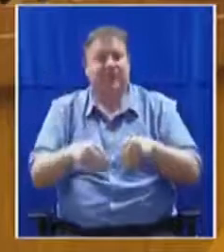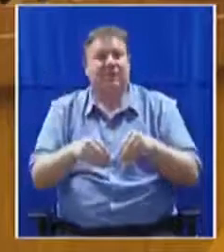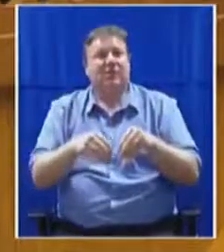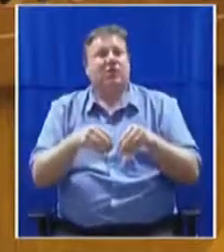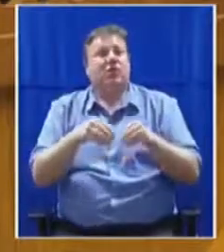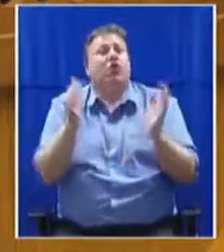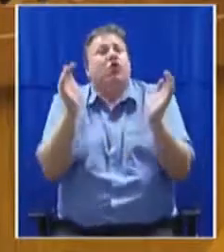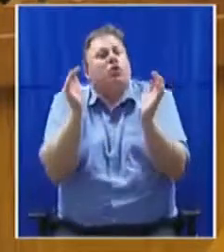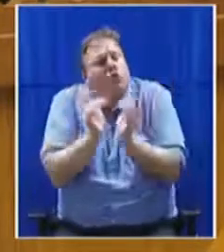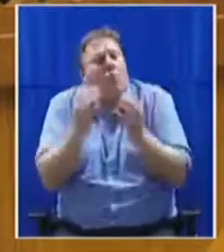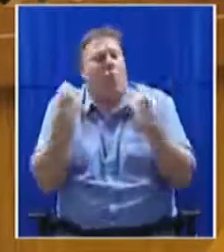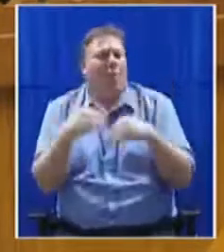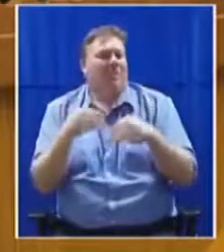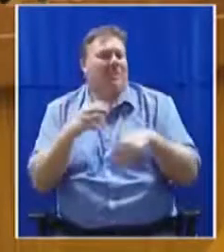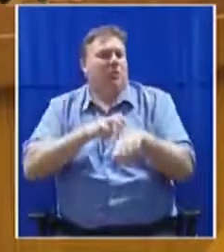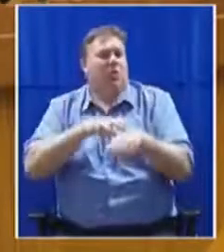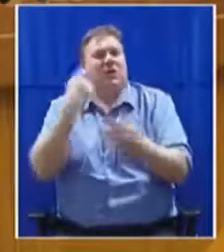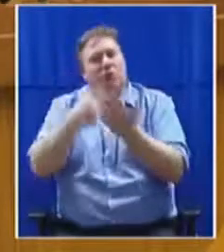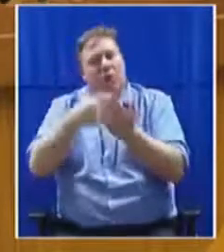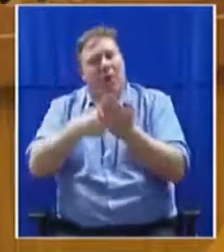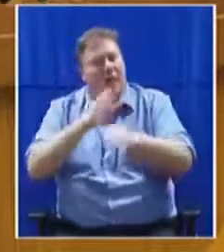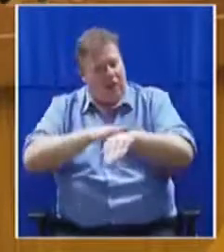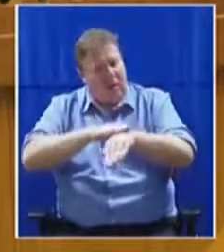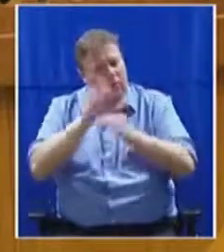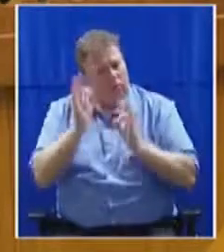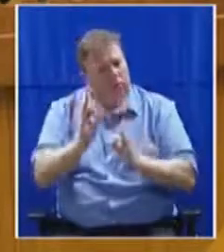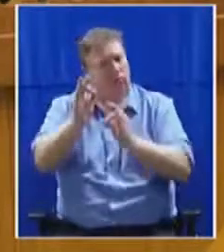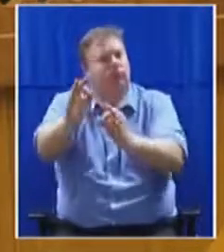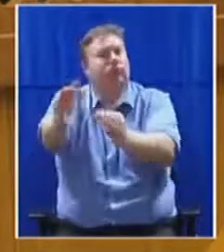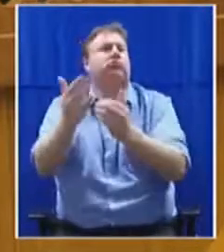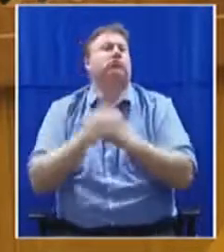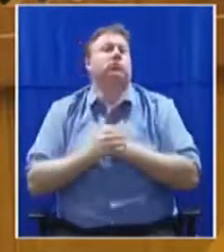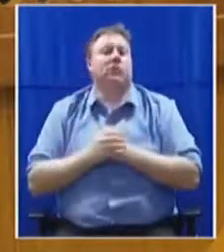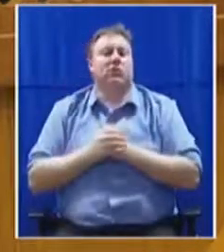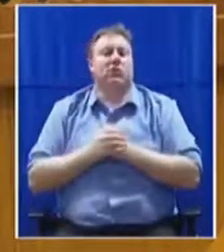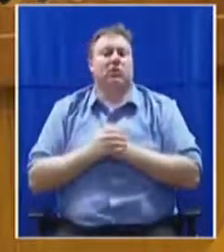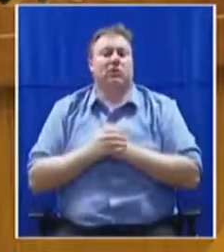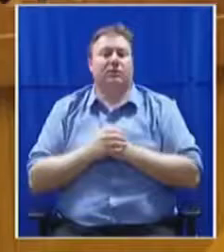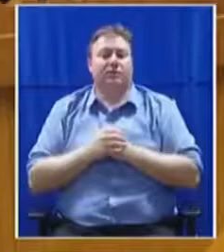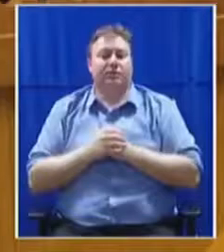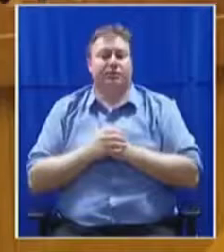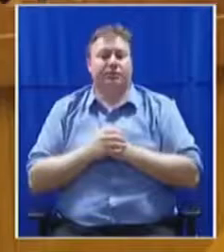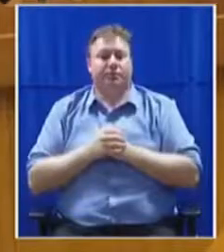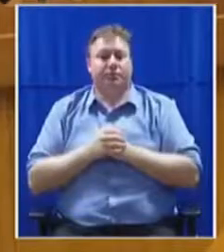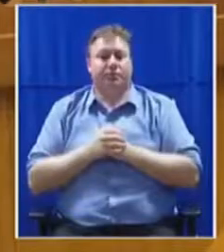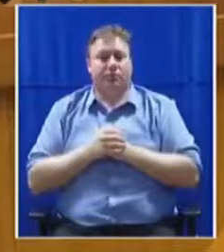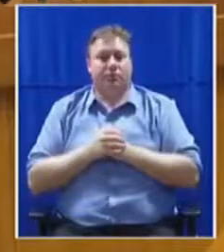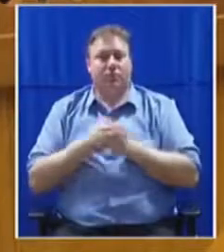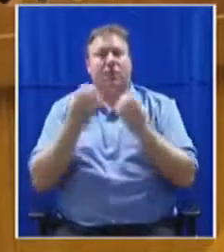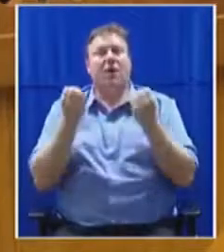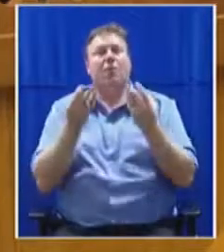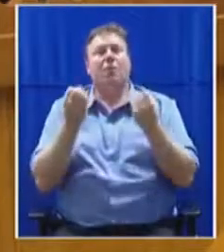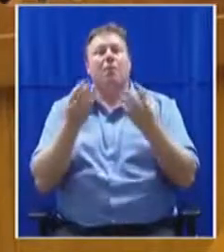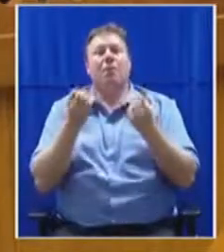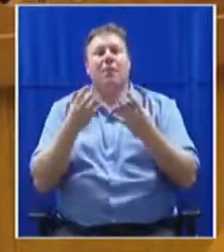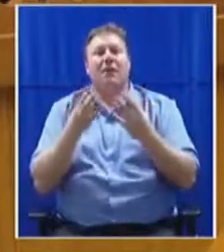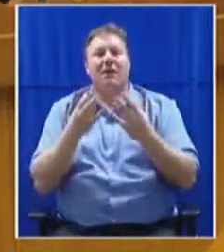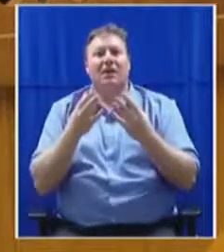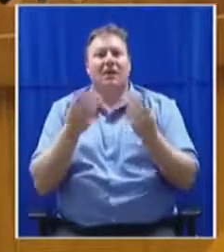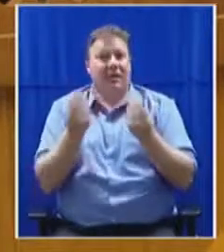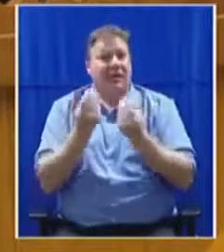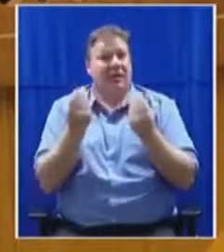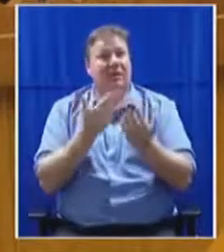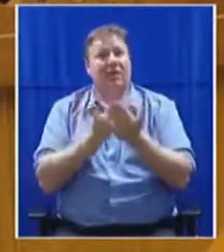don't hamper our small businesses through red tape. But fellow members, many of these stems can